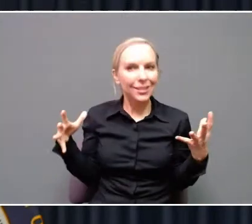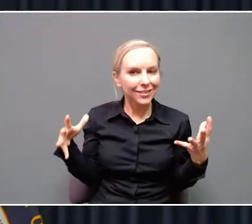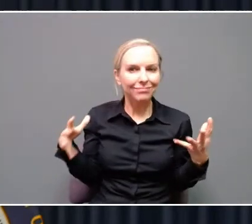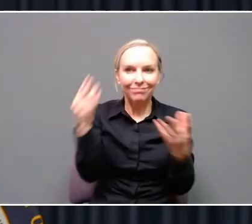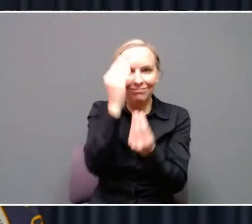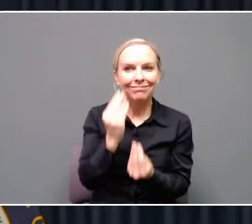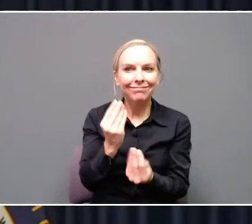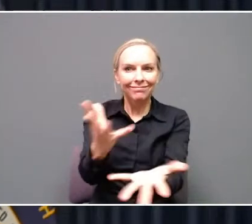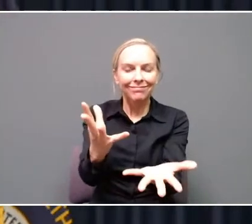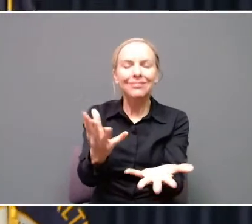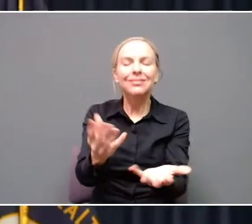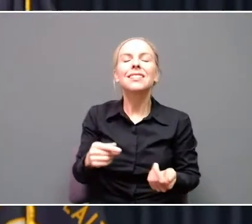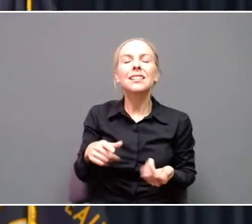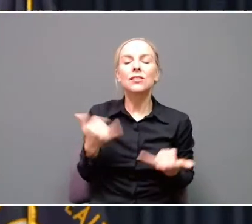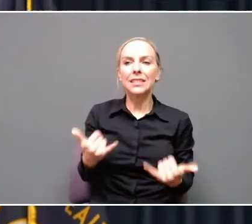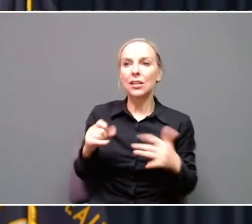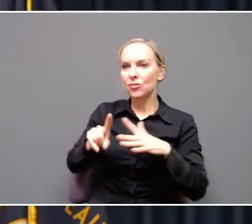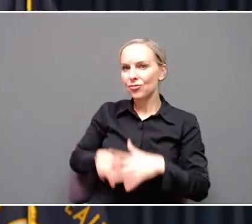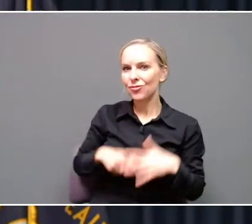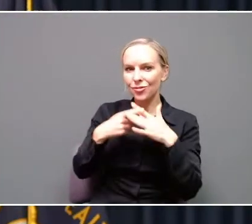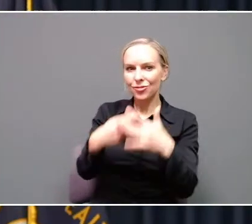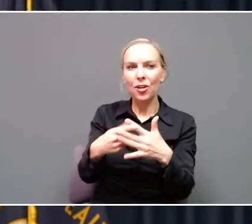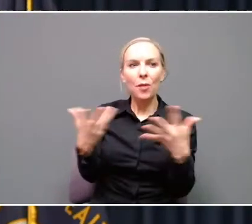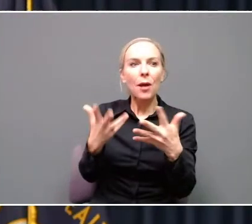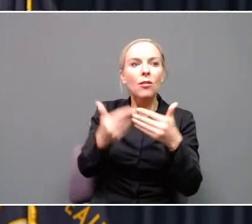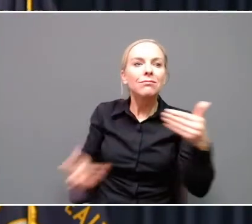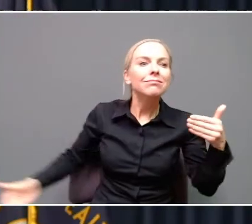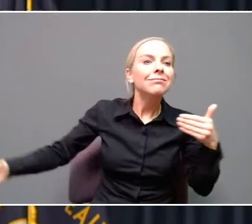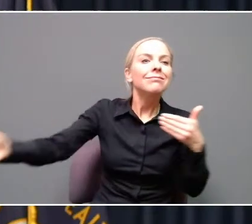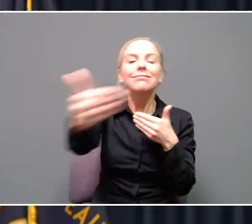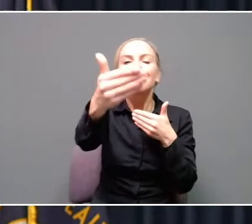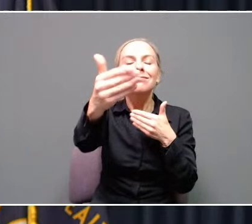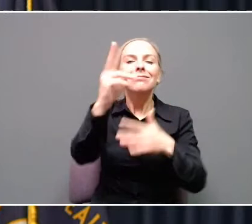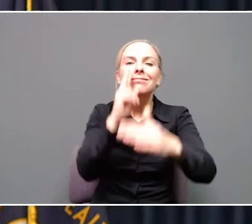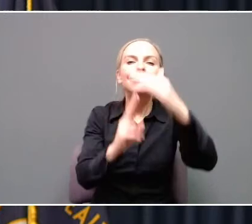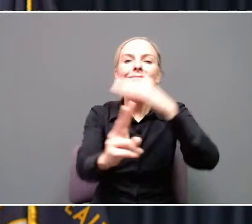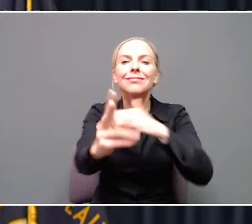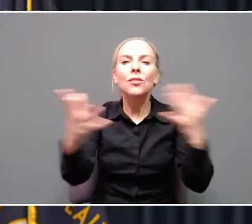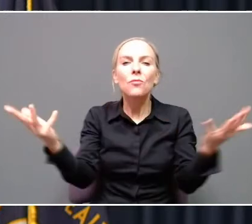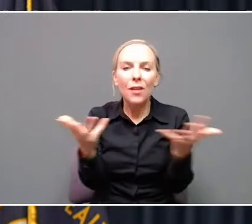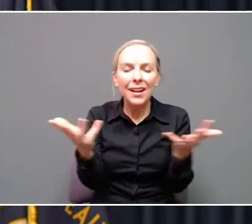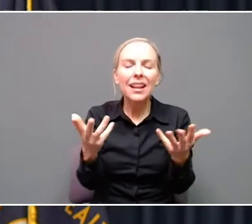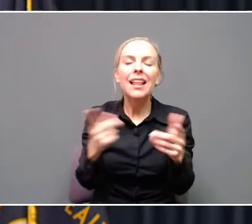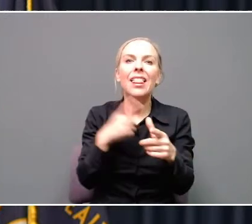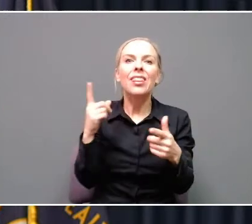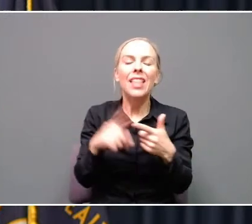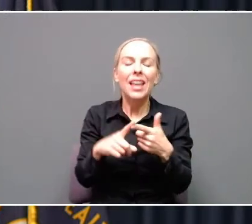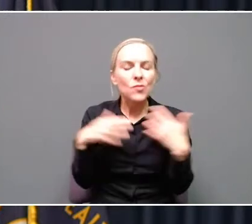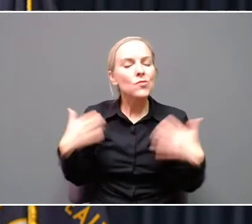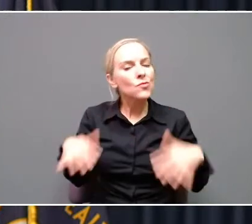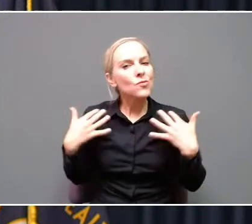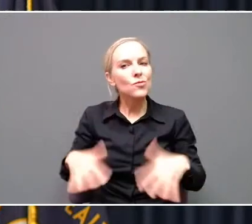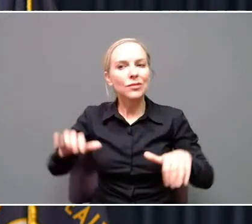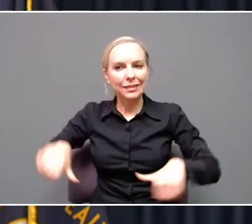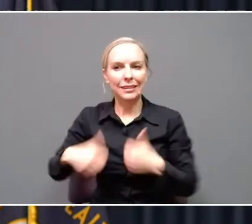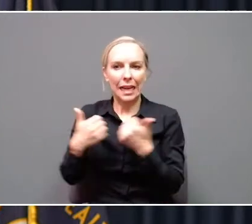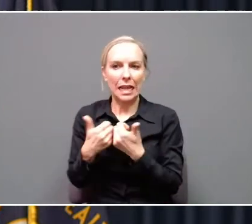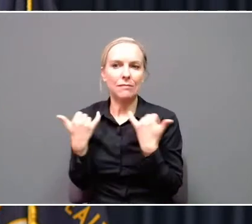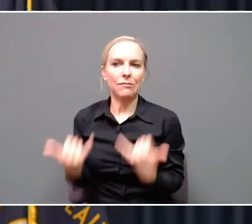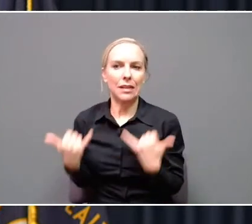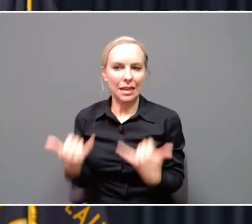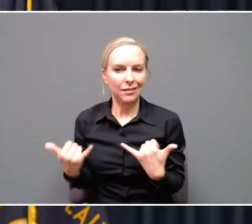off talking about our bright future, and then we're going to move towards the challenges of the present. We talk about this a